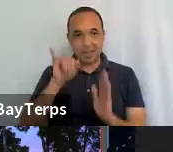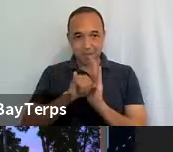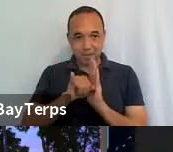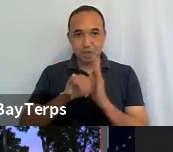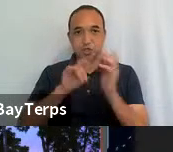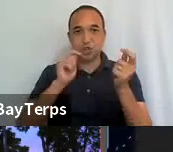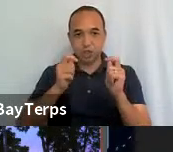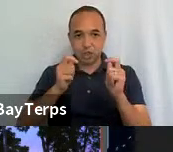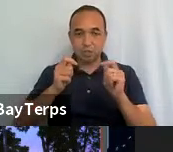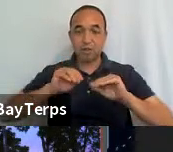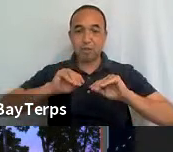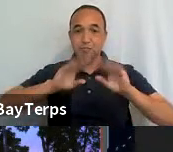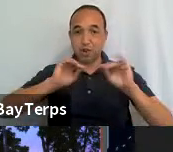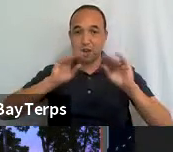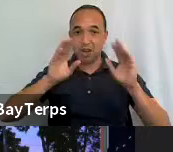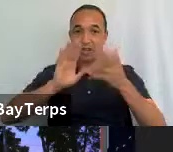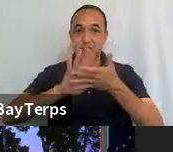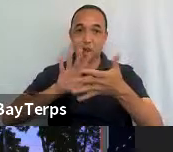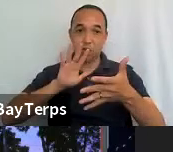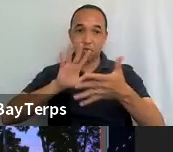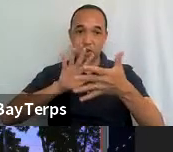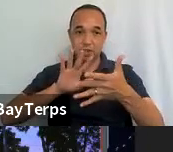contrast.